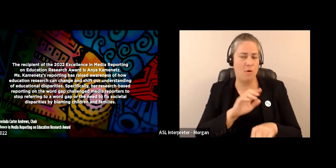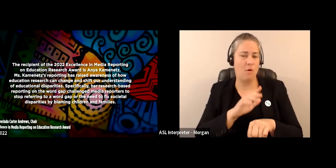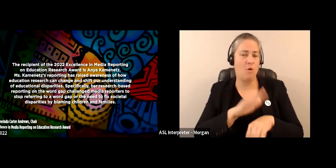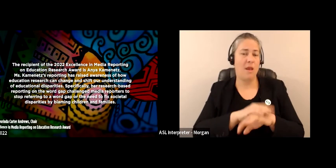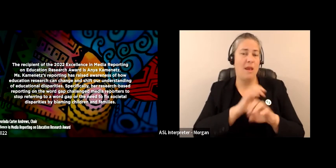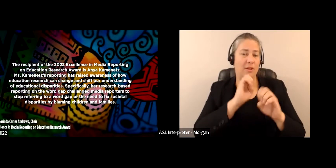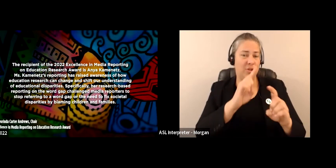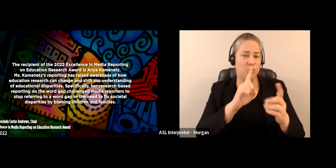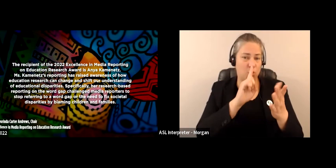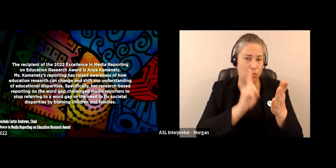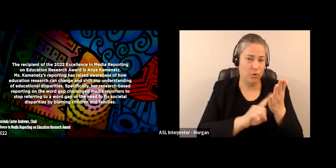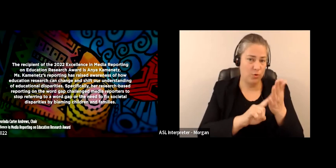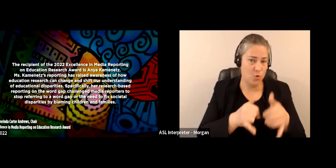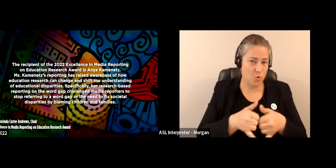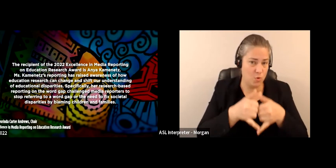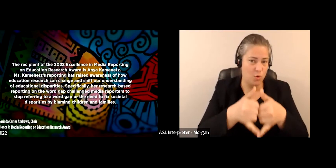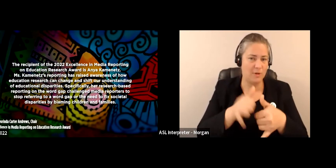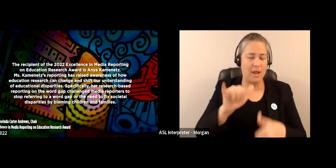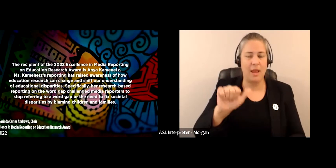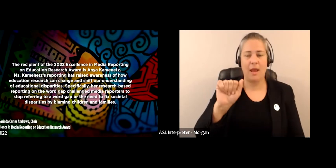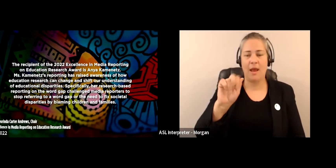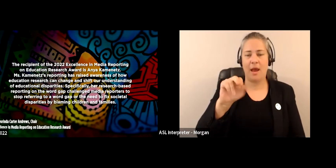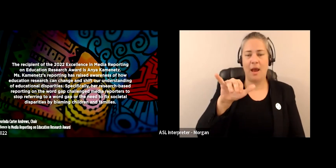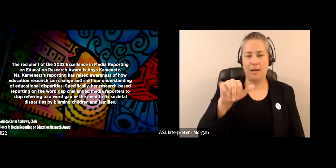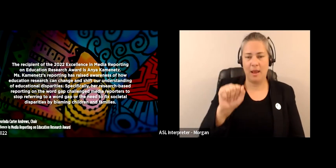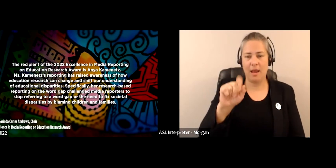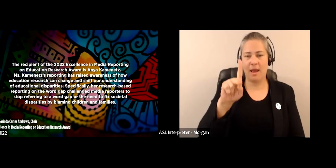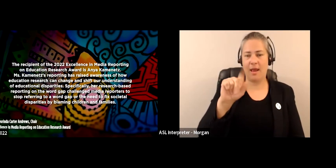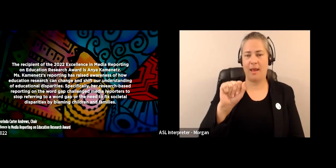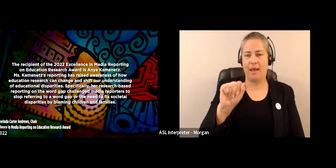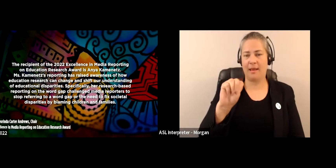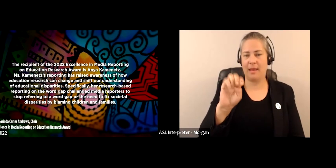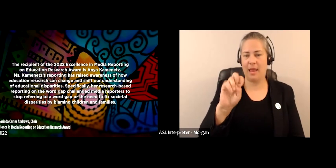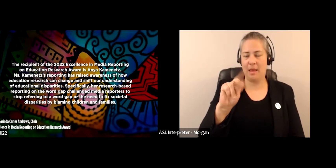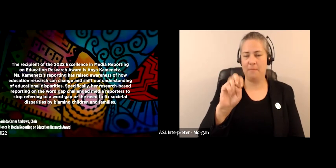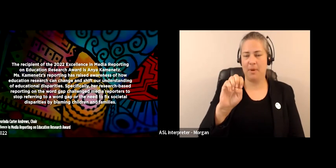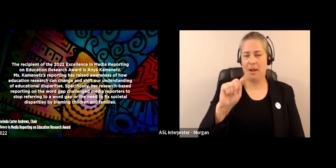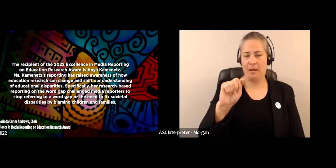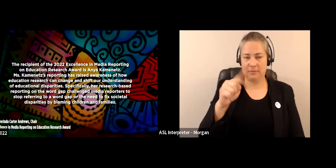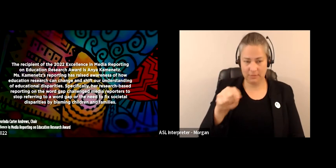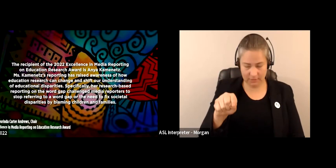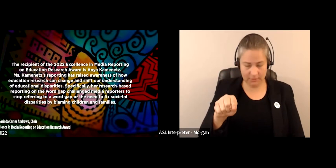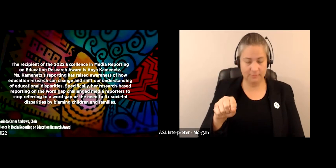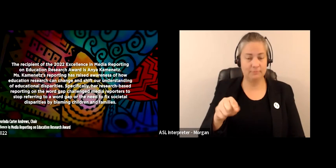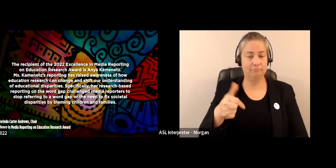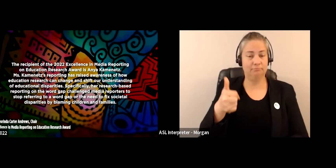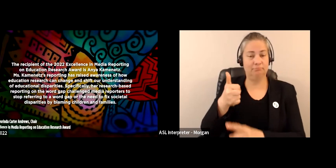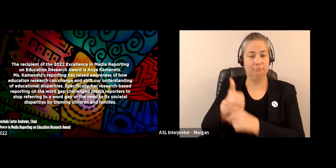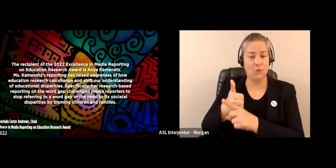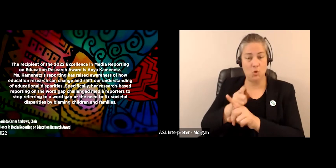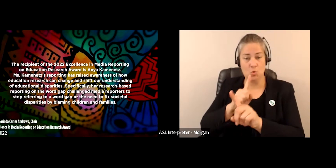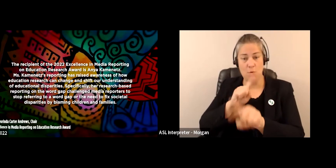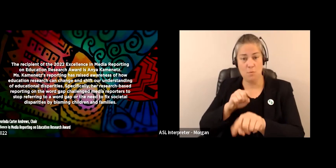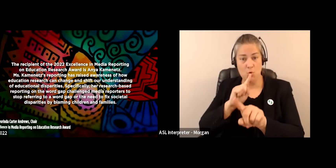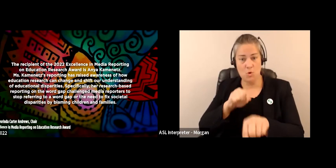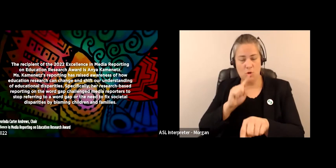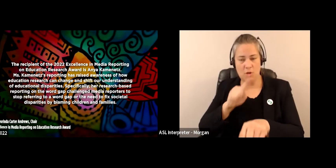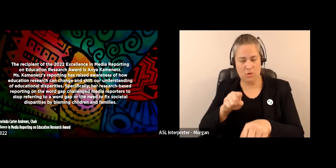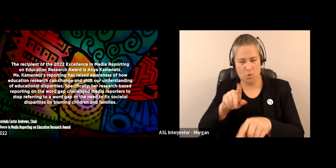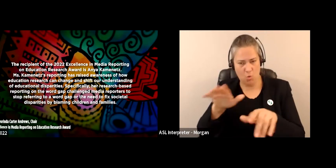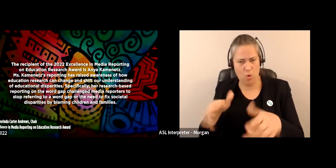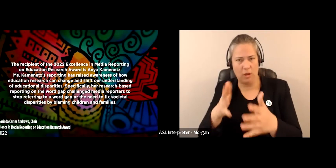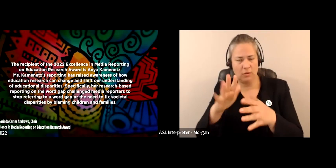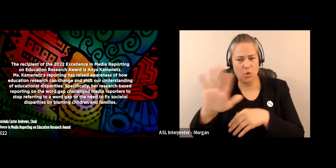Education Research Award is Anya Kamenetz. Ms. Kaminet's reporting has raised